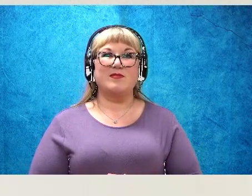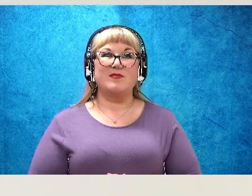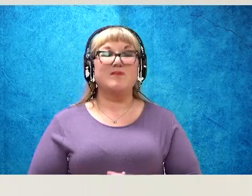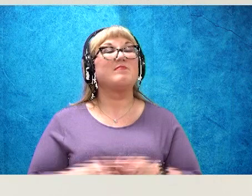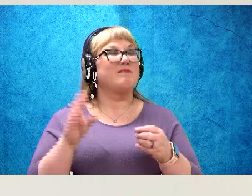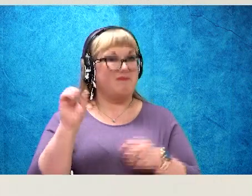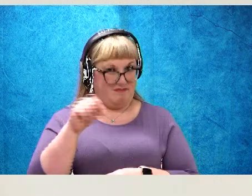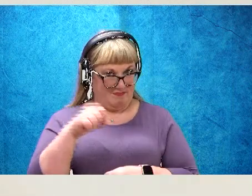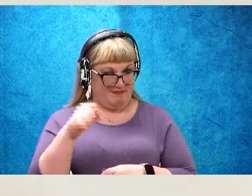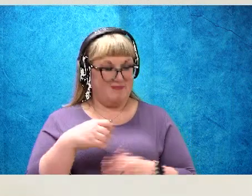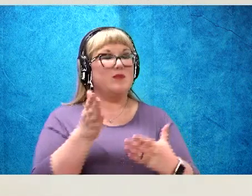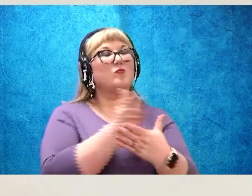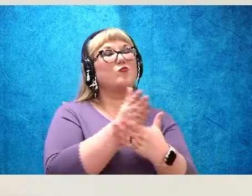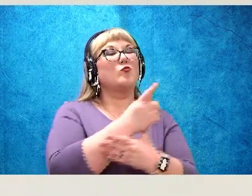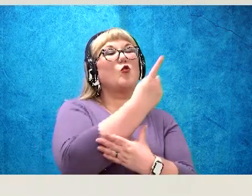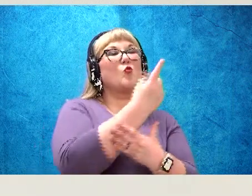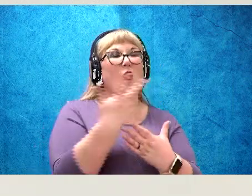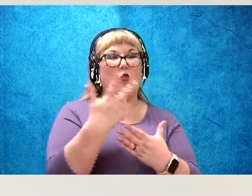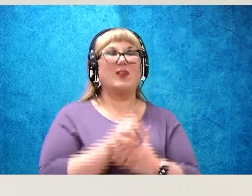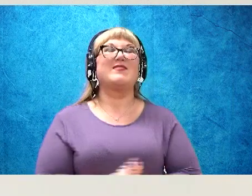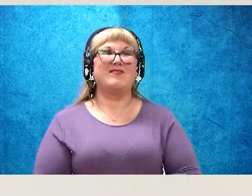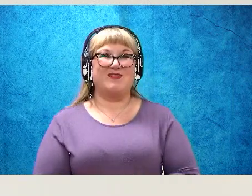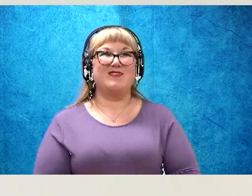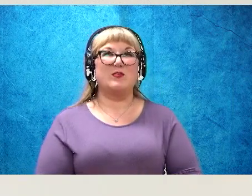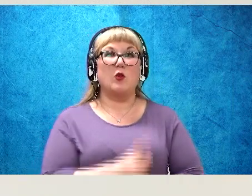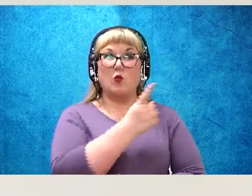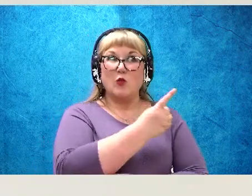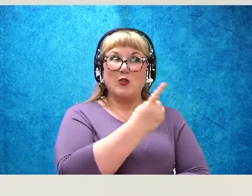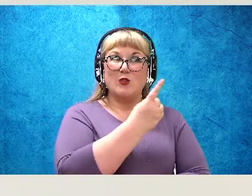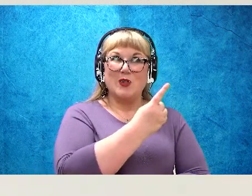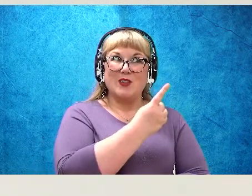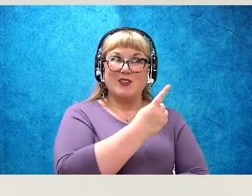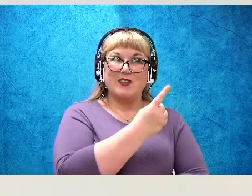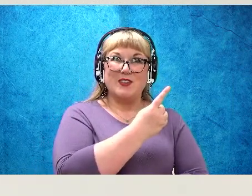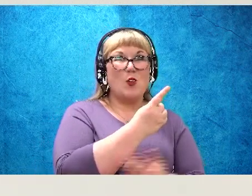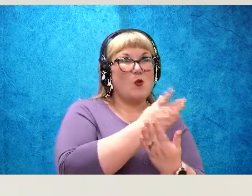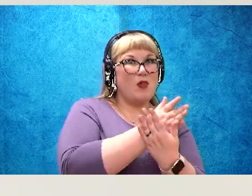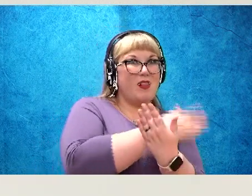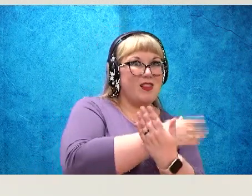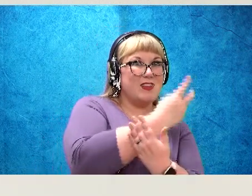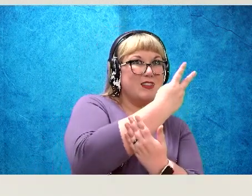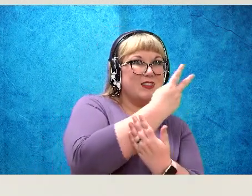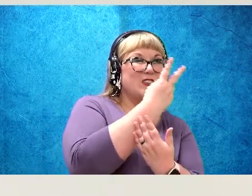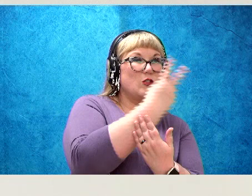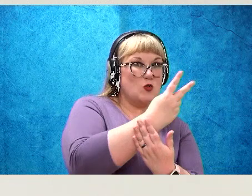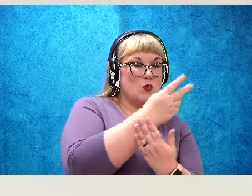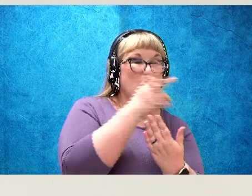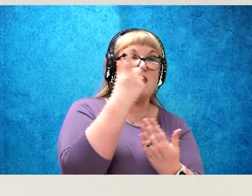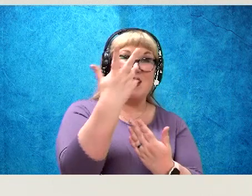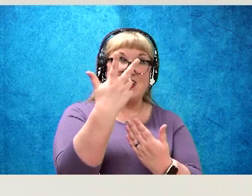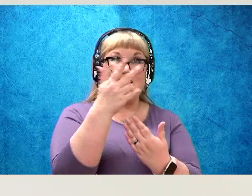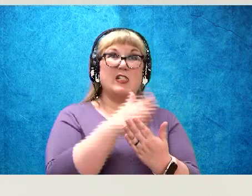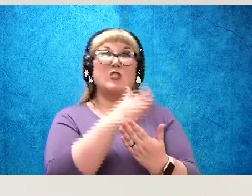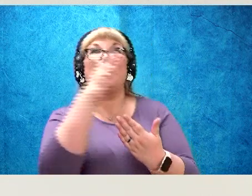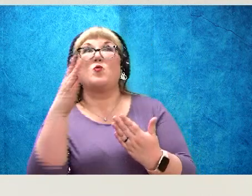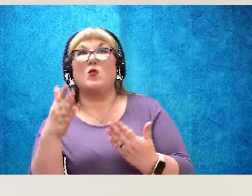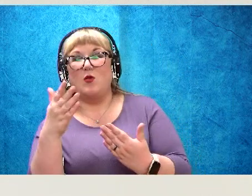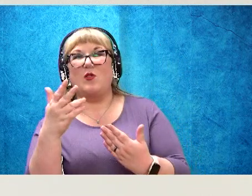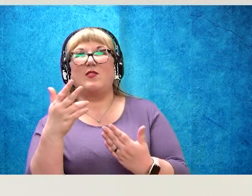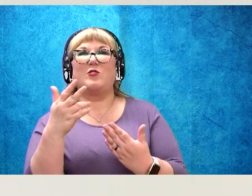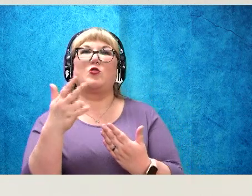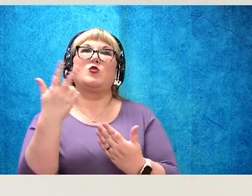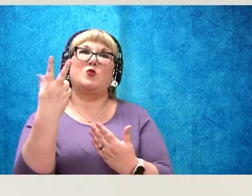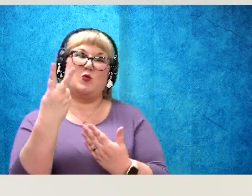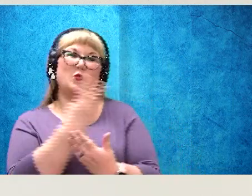Yep, between the 1 and the 3, because 1 is 1 less than 2, and 3 is 1 more